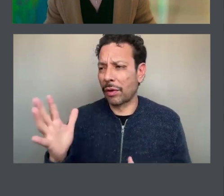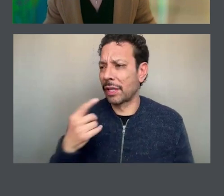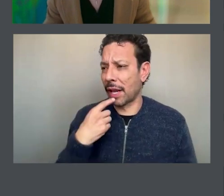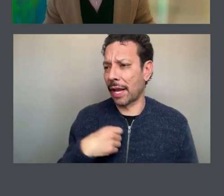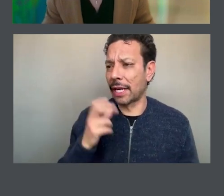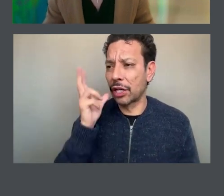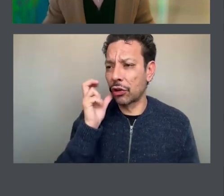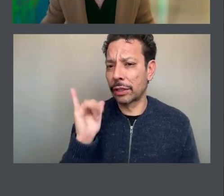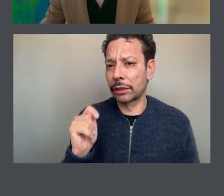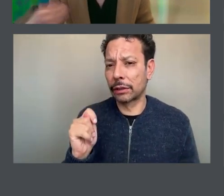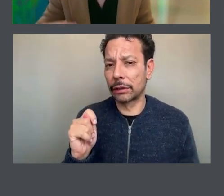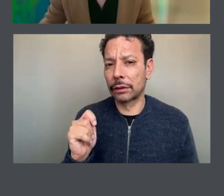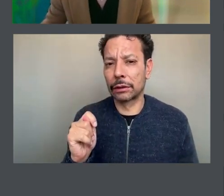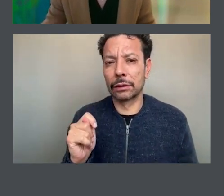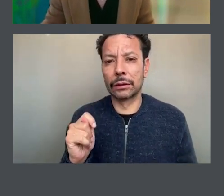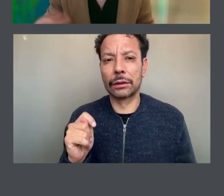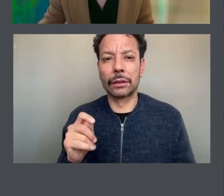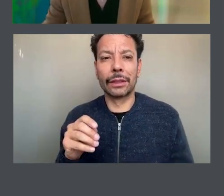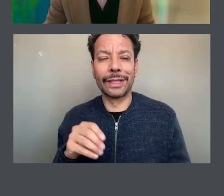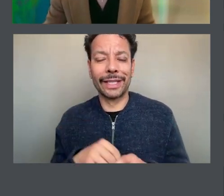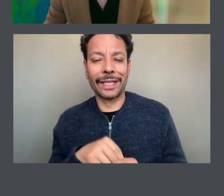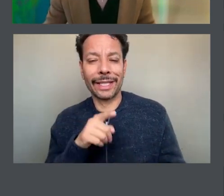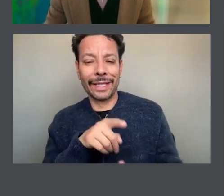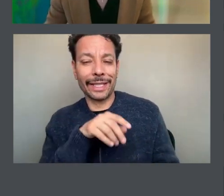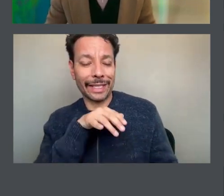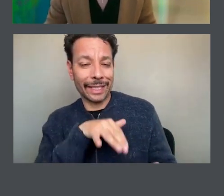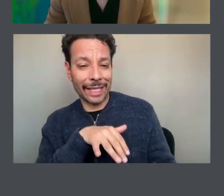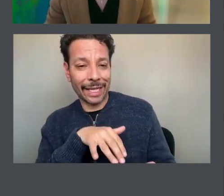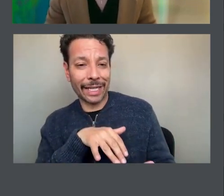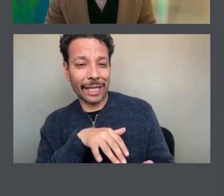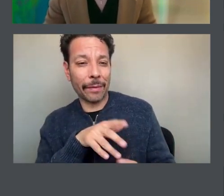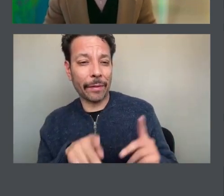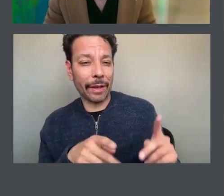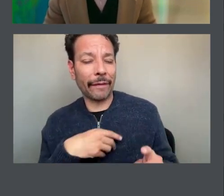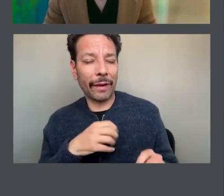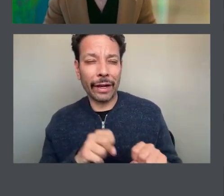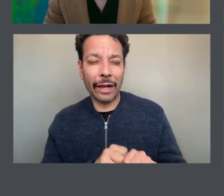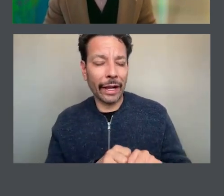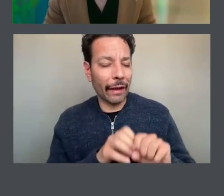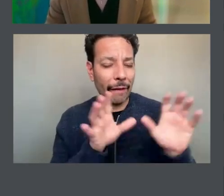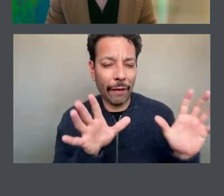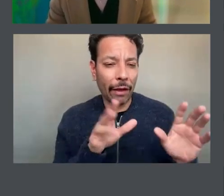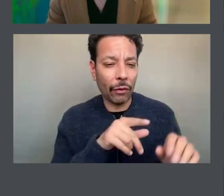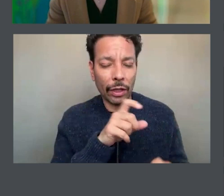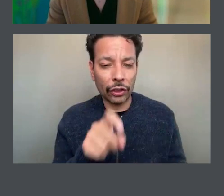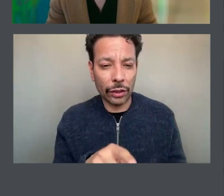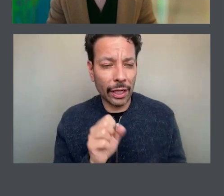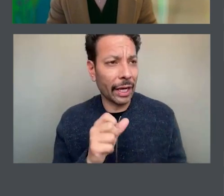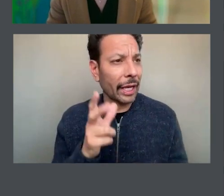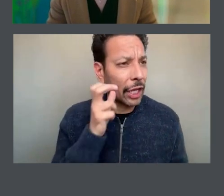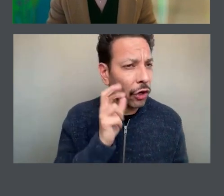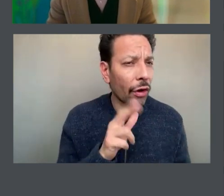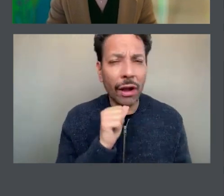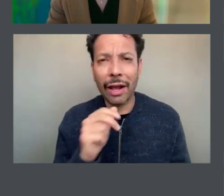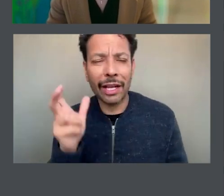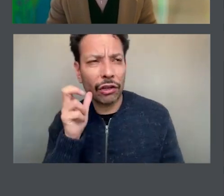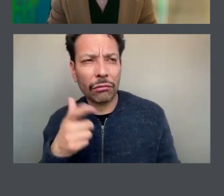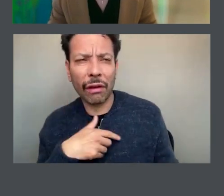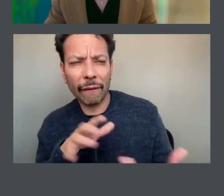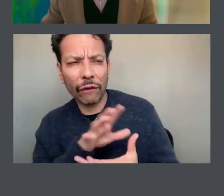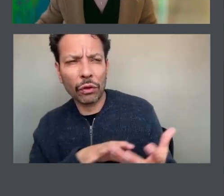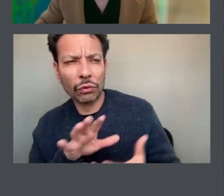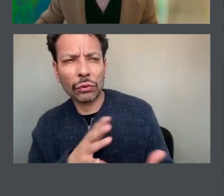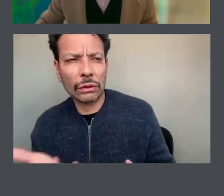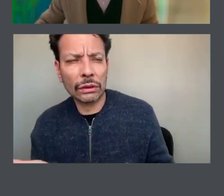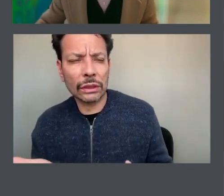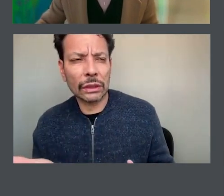it. So in our study with our population, I had some clarifying questions of, wait, so can I hear it or can I not hear it? I'm